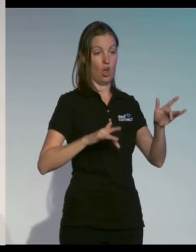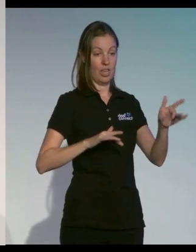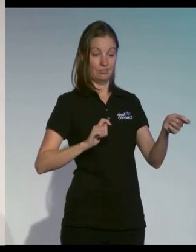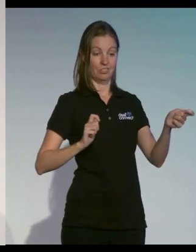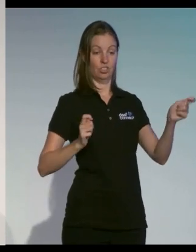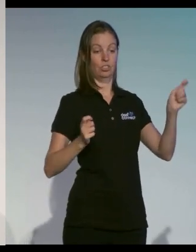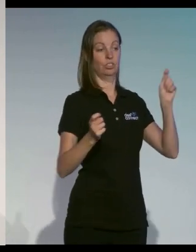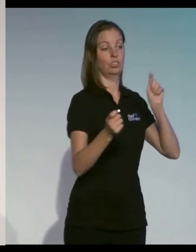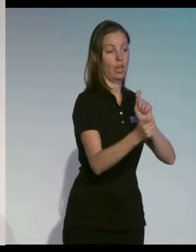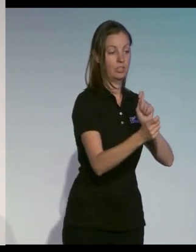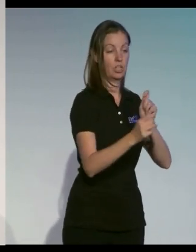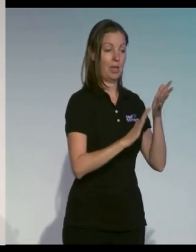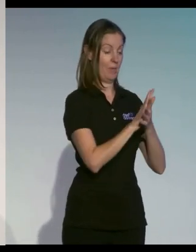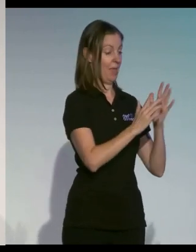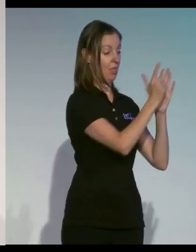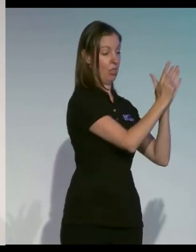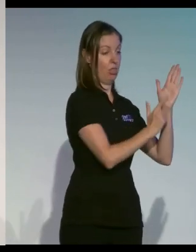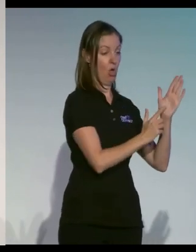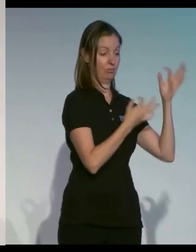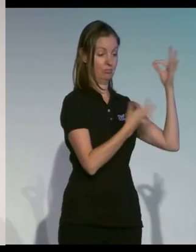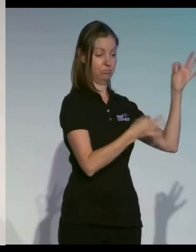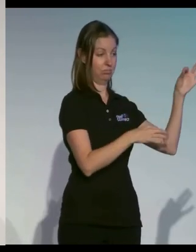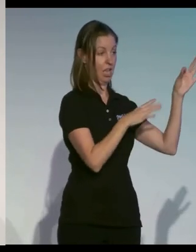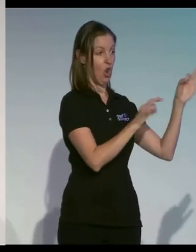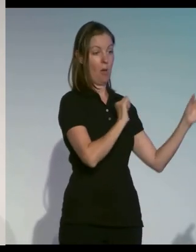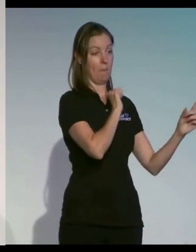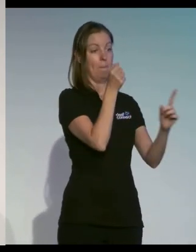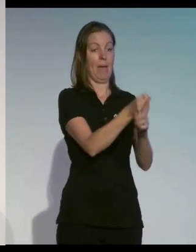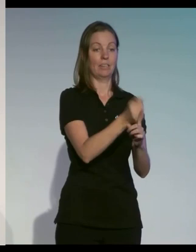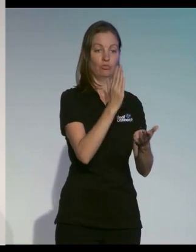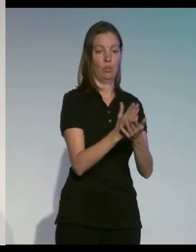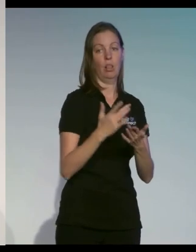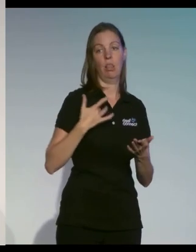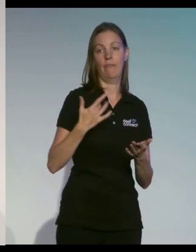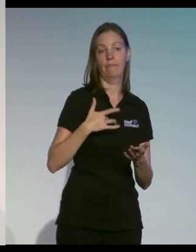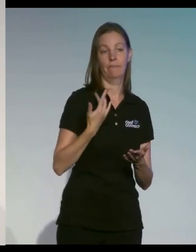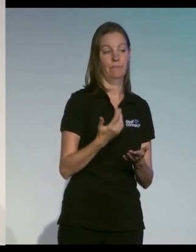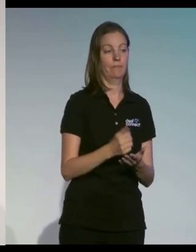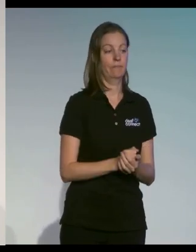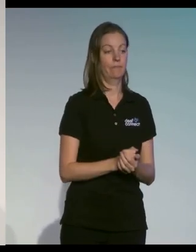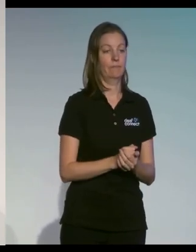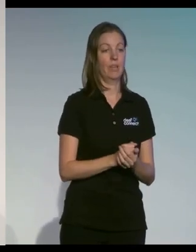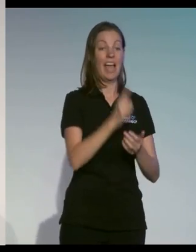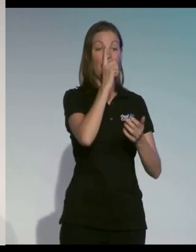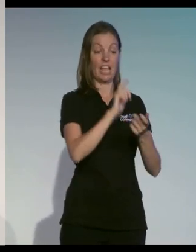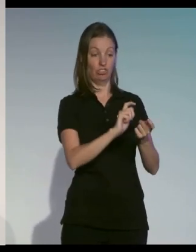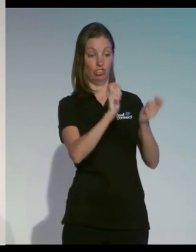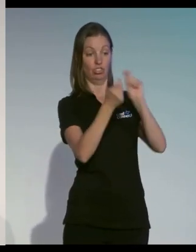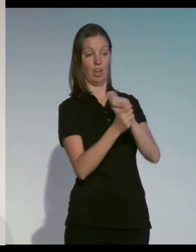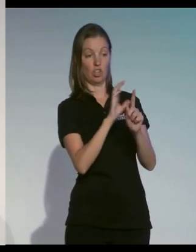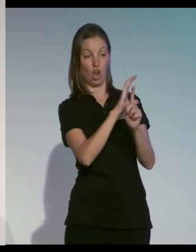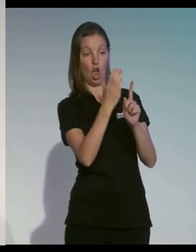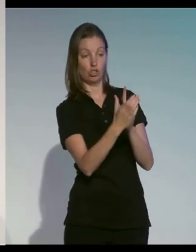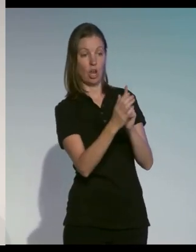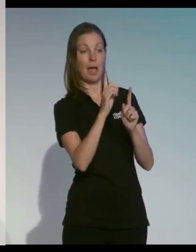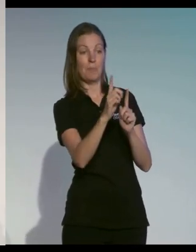much of an effect on the day-to-day lived experience of LGBTIQ people. And you can shift the culture, but if the law doesn't keep in